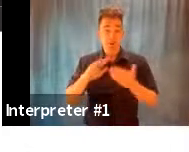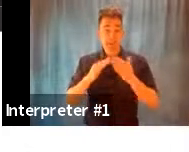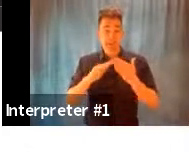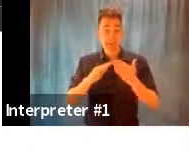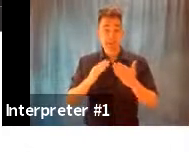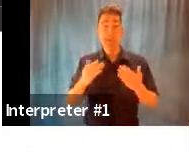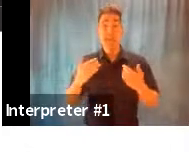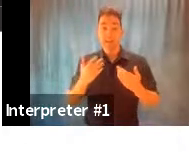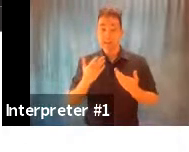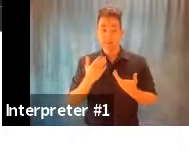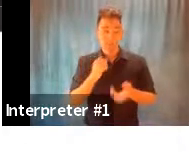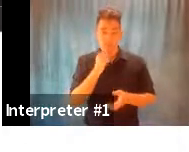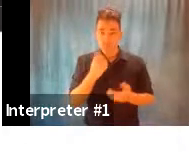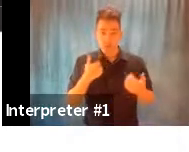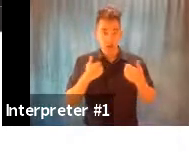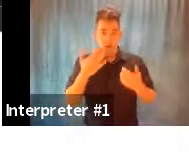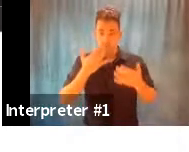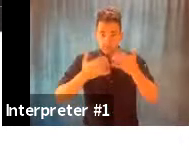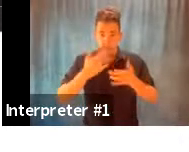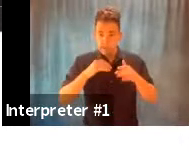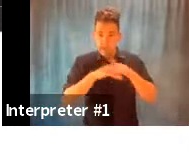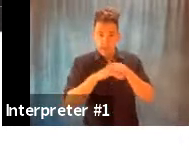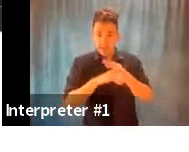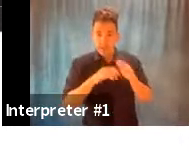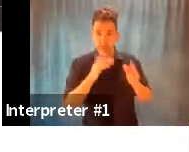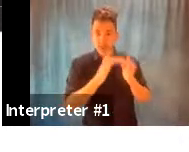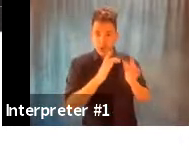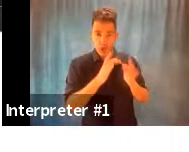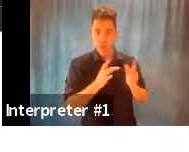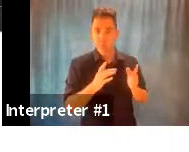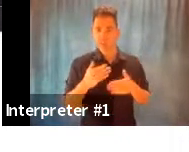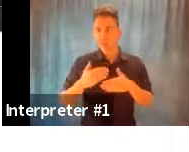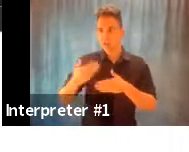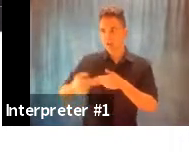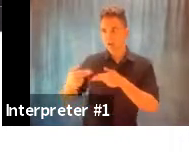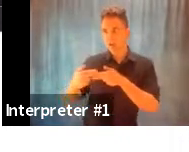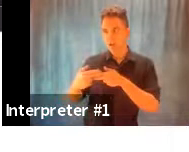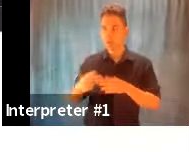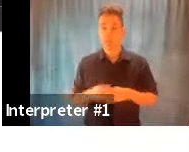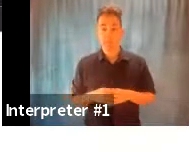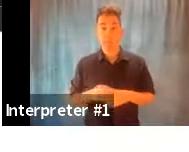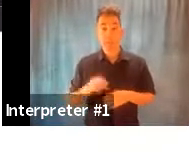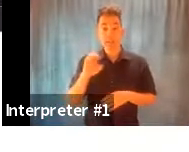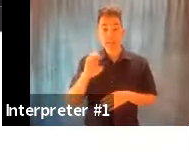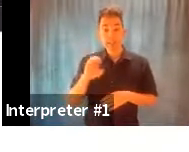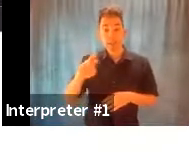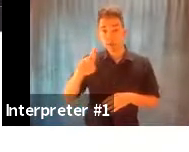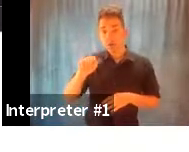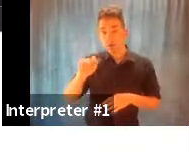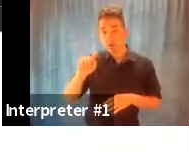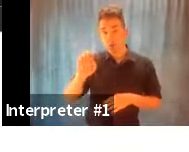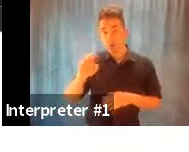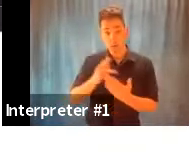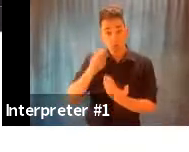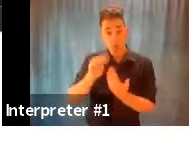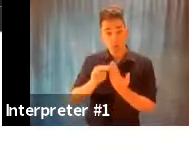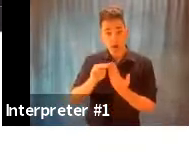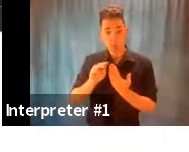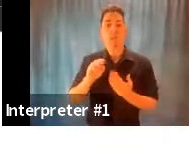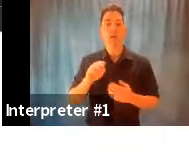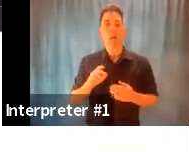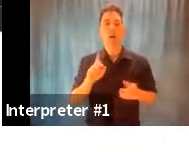the internet. Next slide. And so through the E-rate program and through that partnership with St. Louis